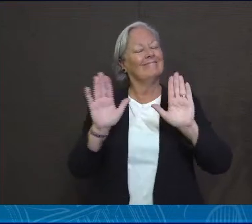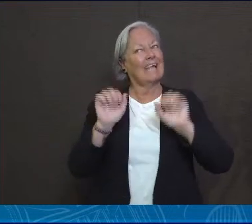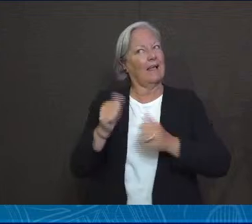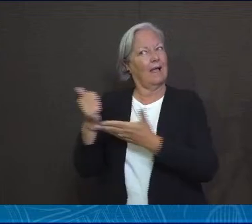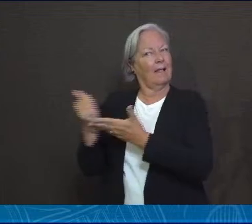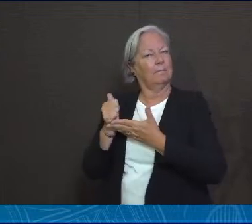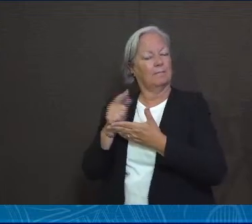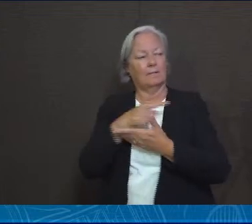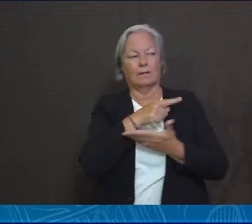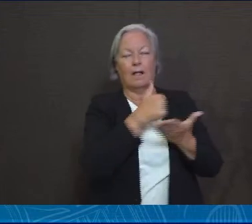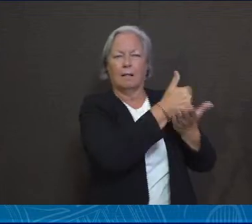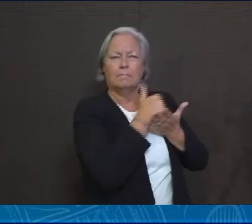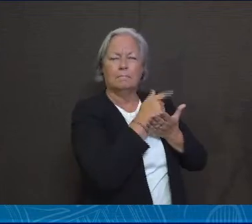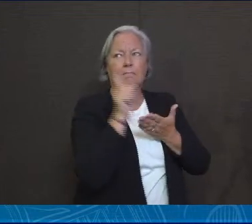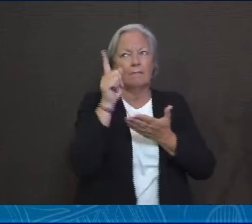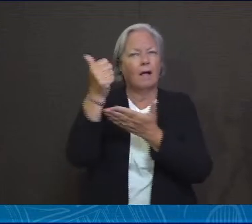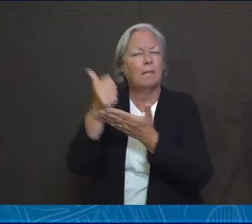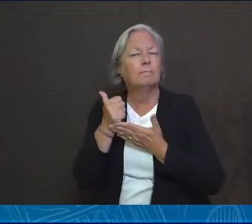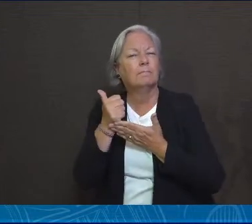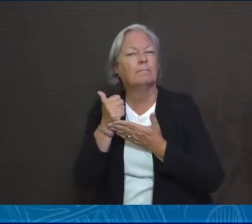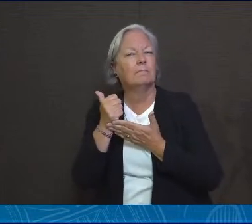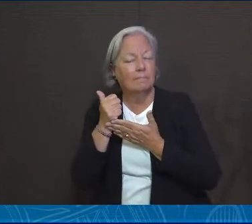course, gathering that data and putting,